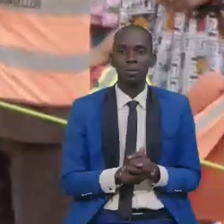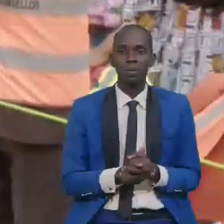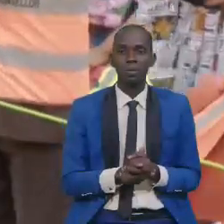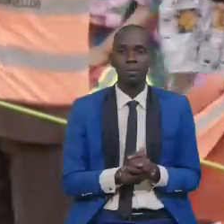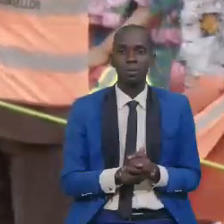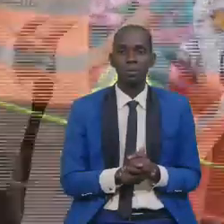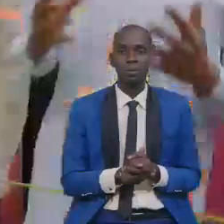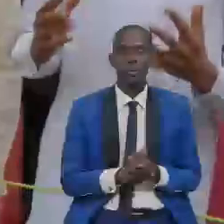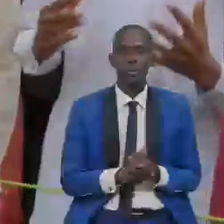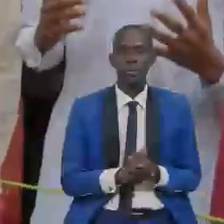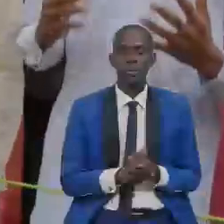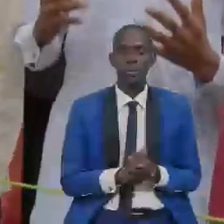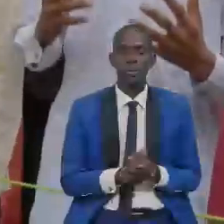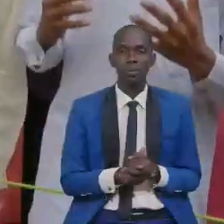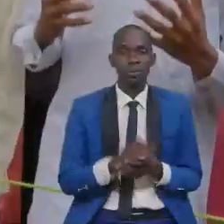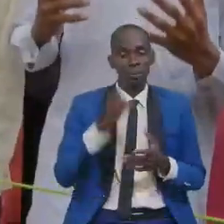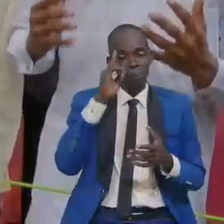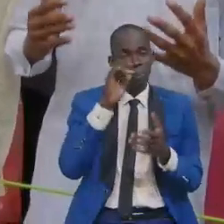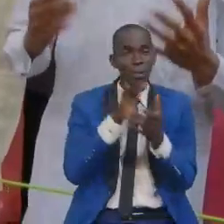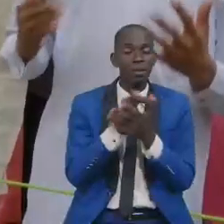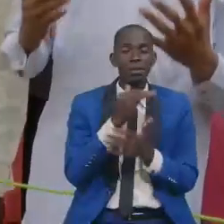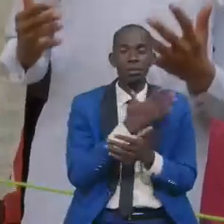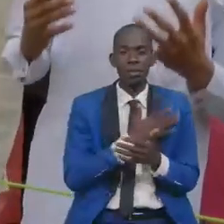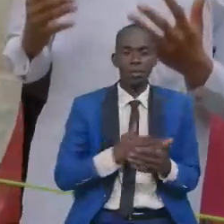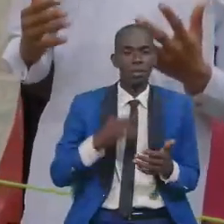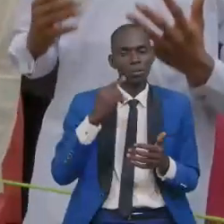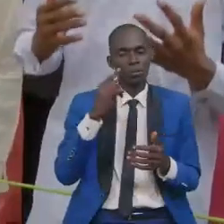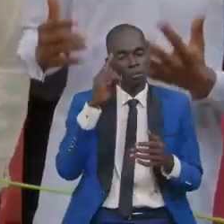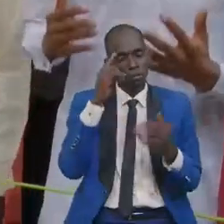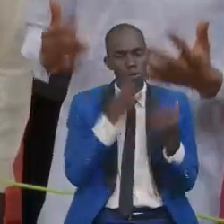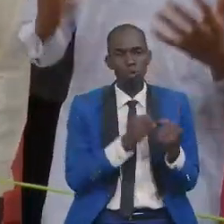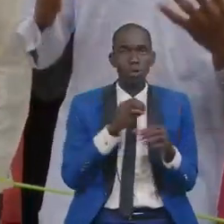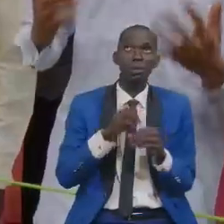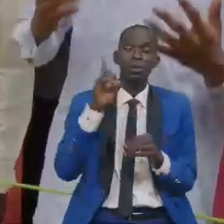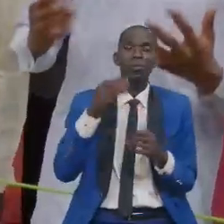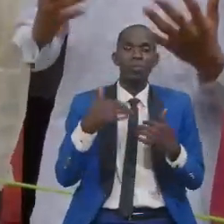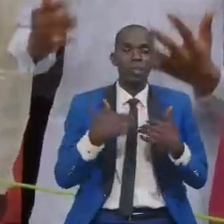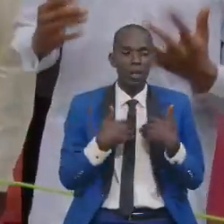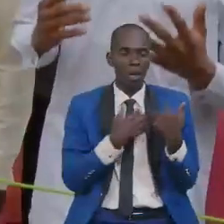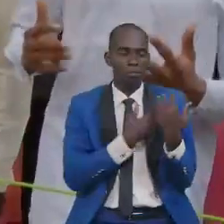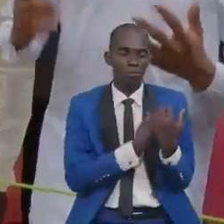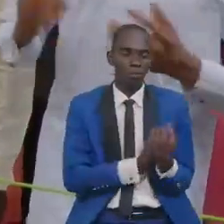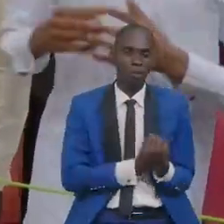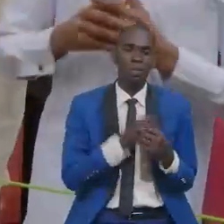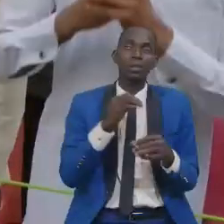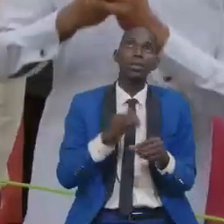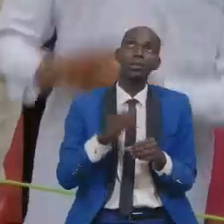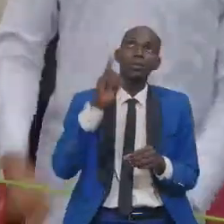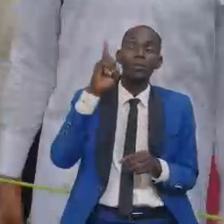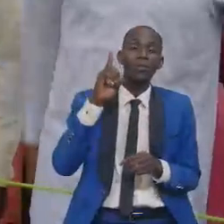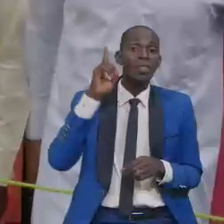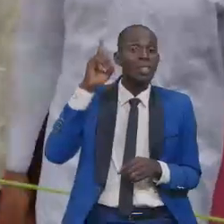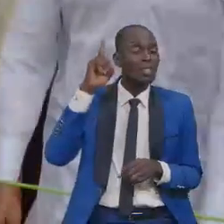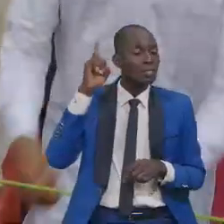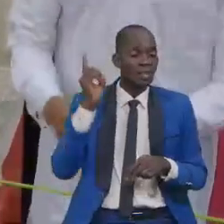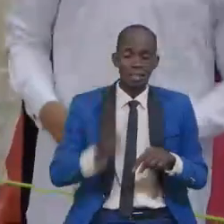living in my trust him of confidence in him he cannot